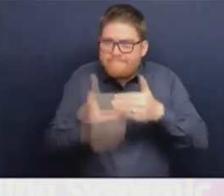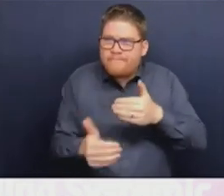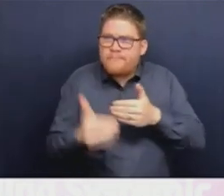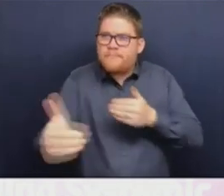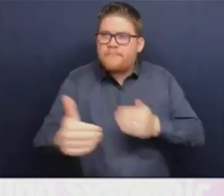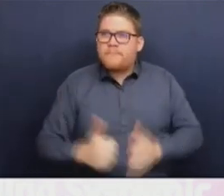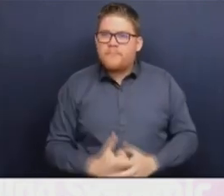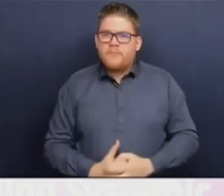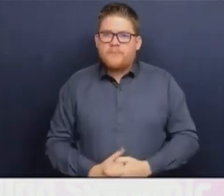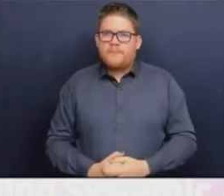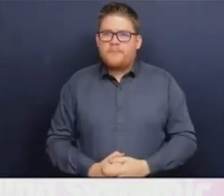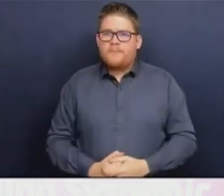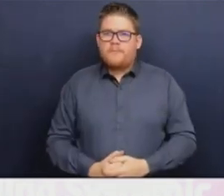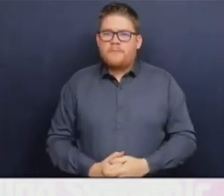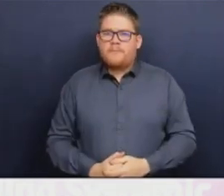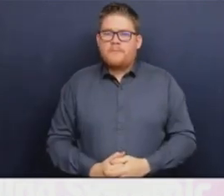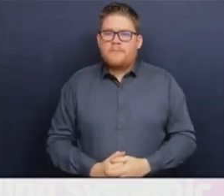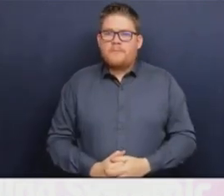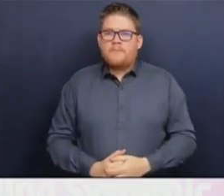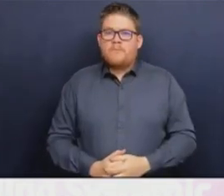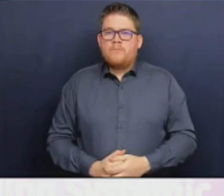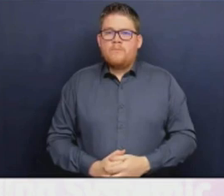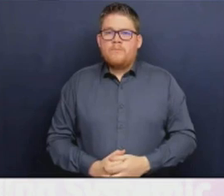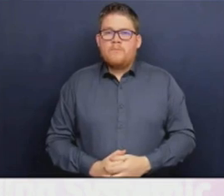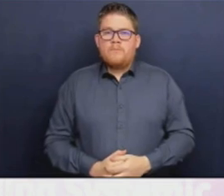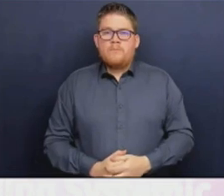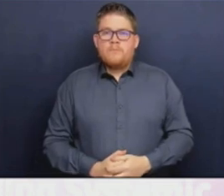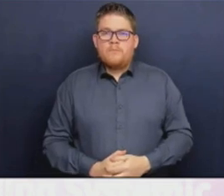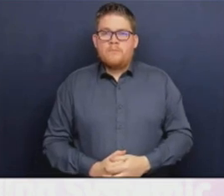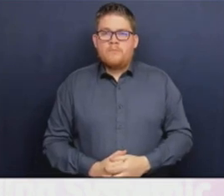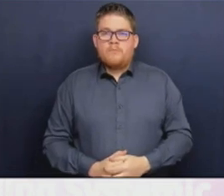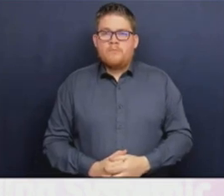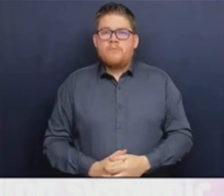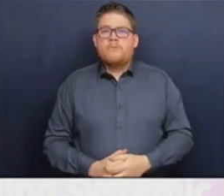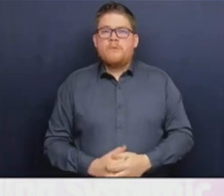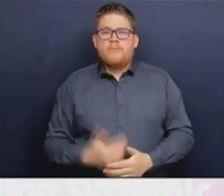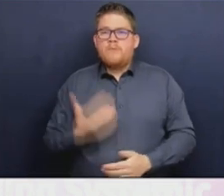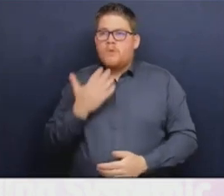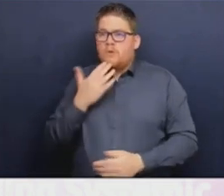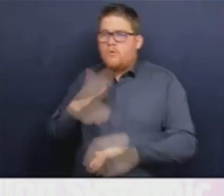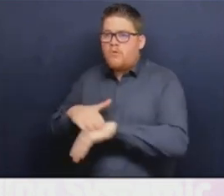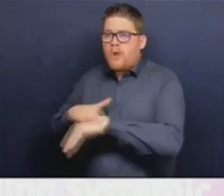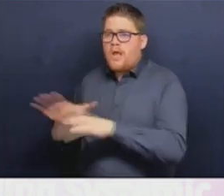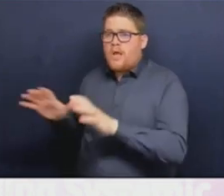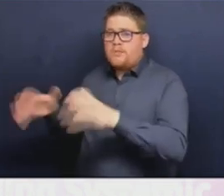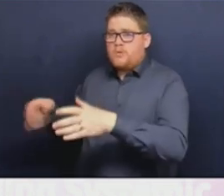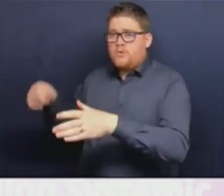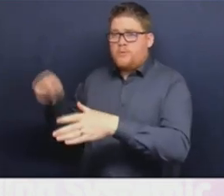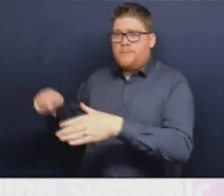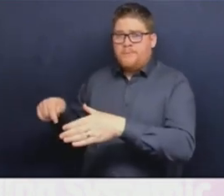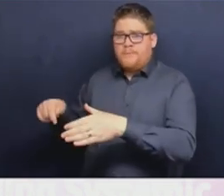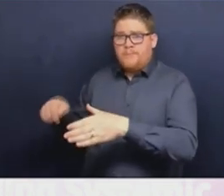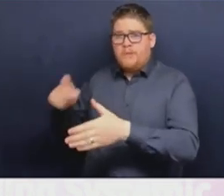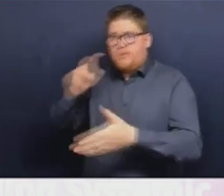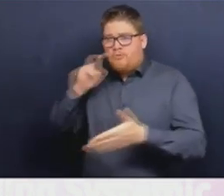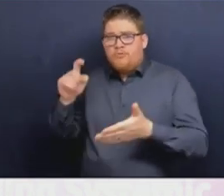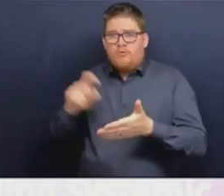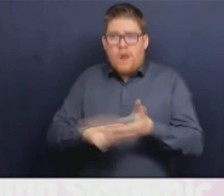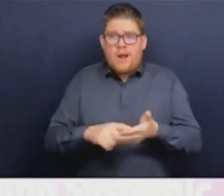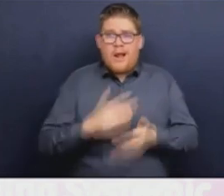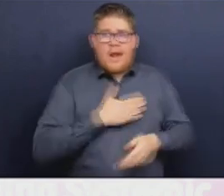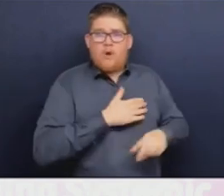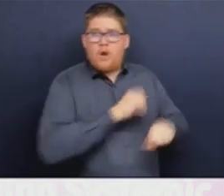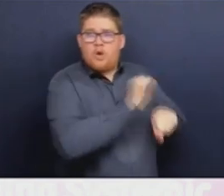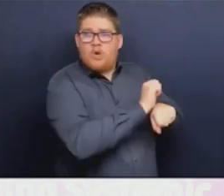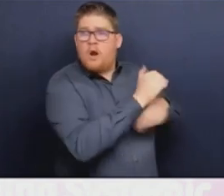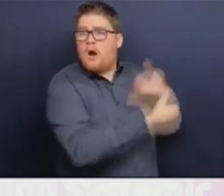motivation, when racialized communities see a response as we did, and there's work to be done on the In Plain Sight report,